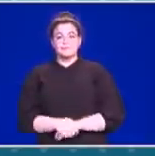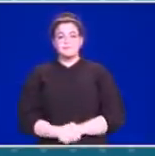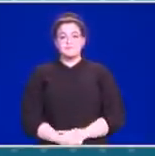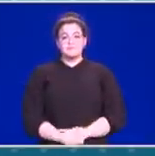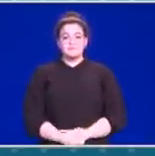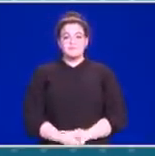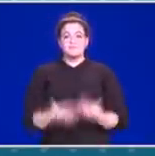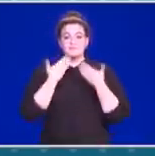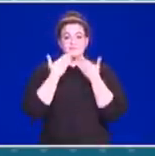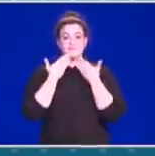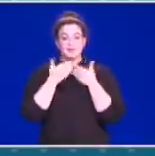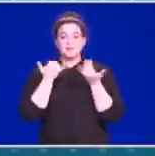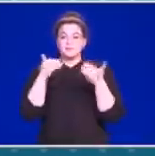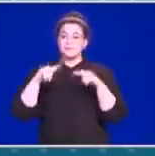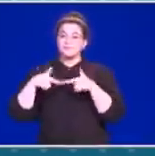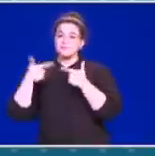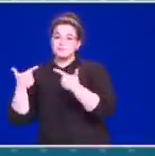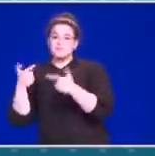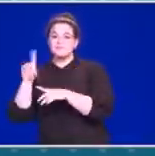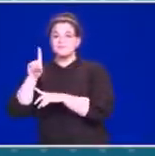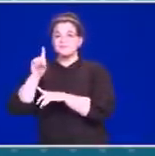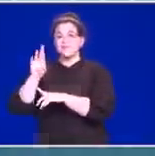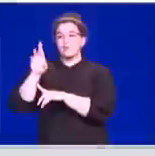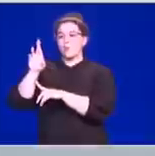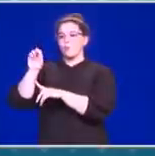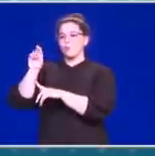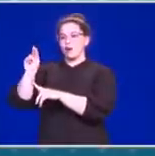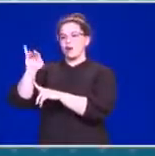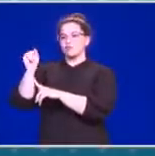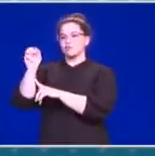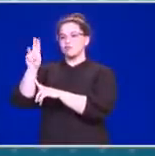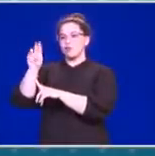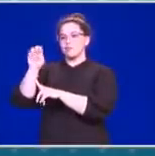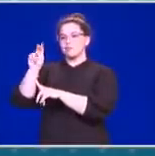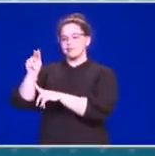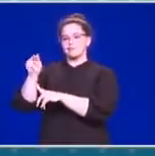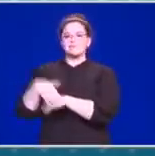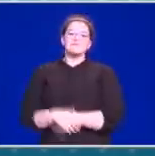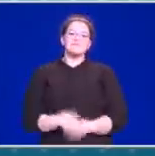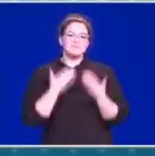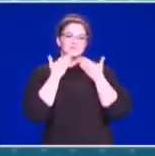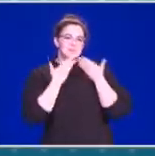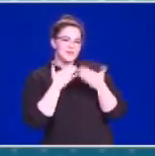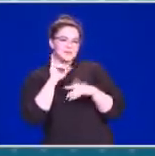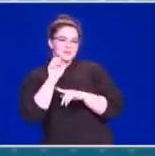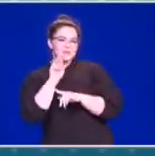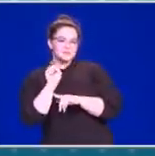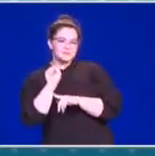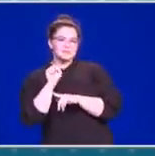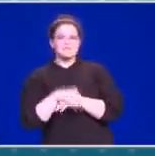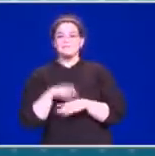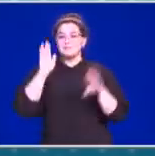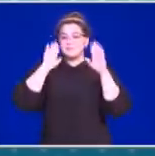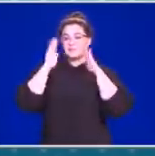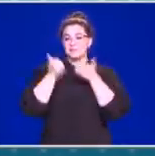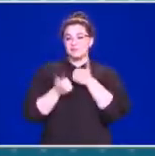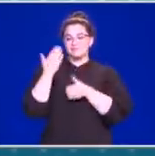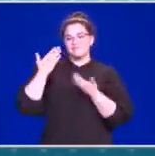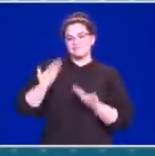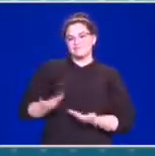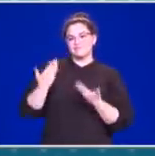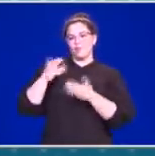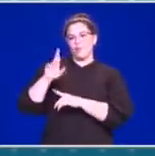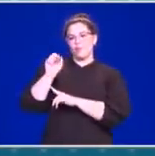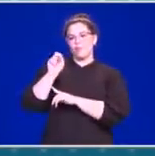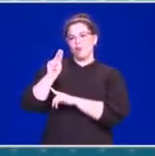Thank you, and now I'd like to pass it over to Dr. Ron Jarman. Thanks, James. Hello, everyone. I'm Ron